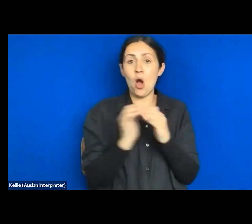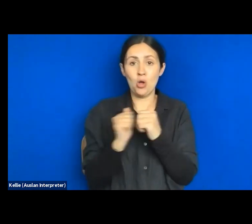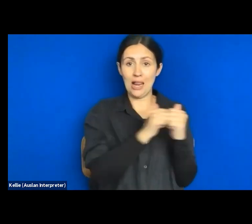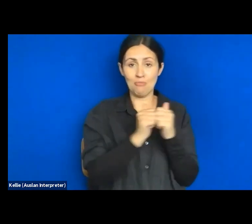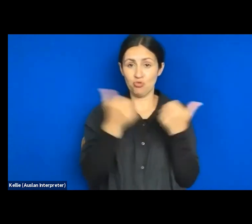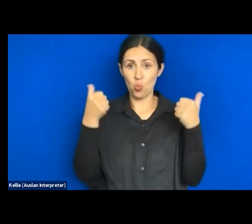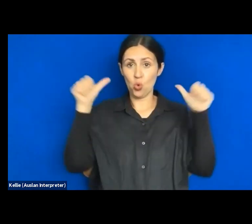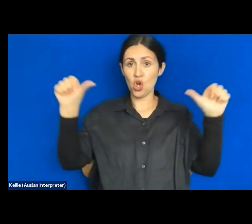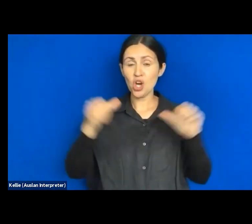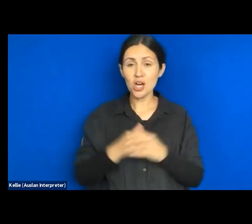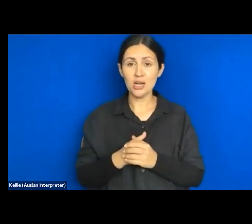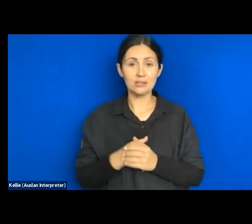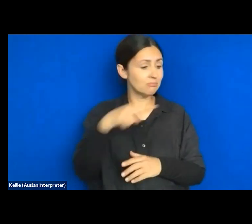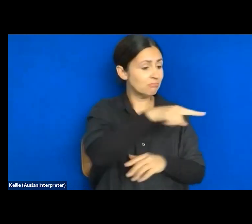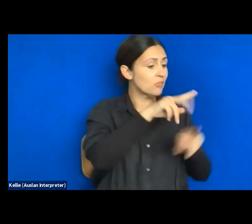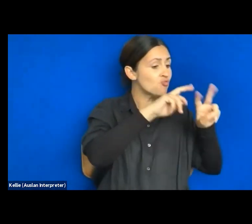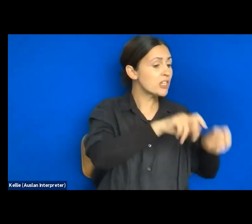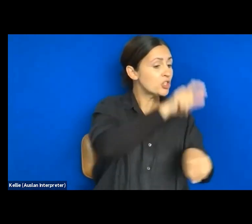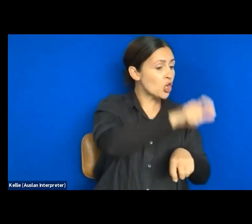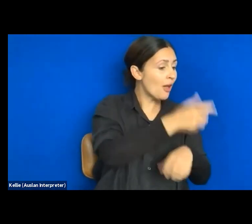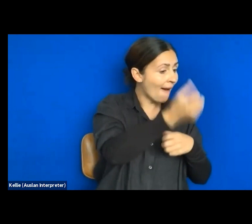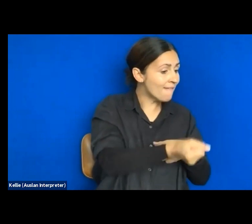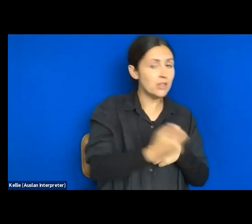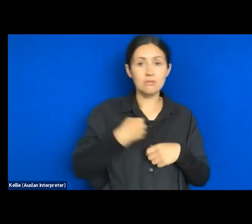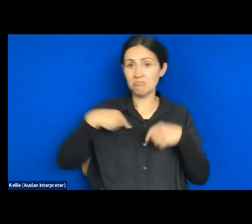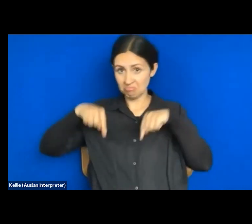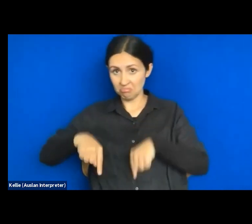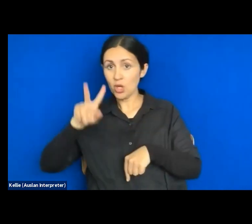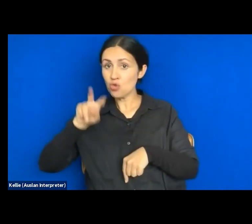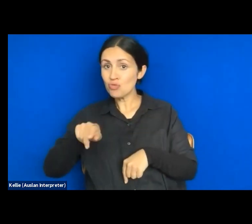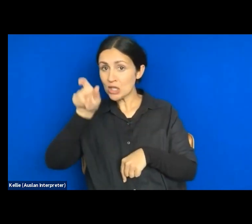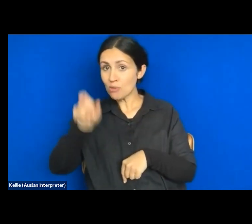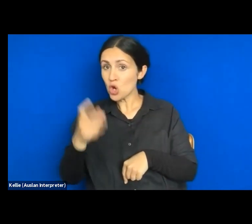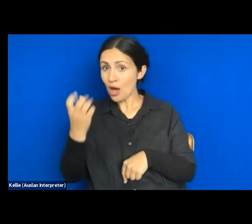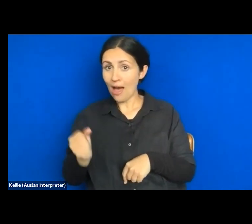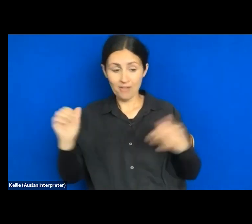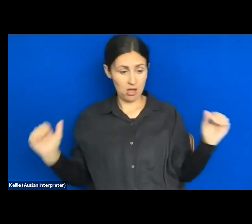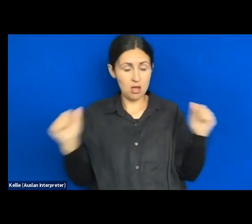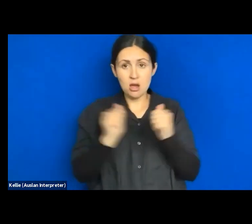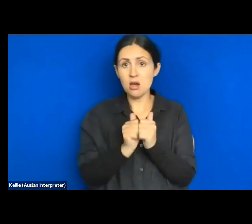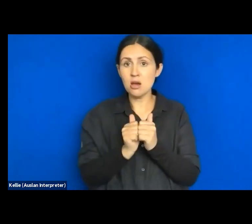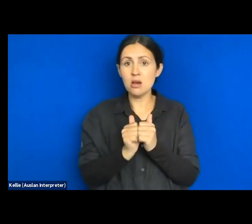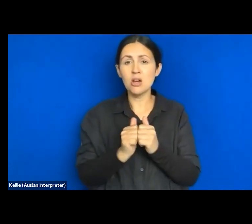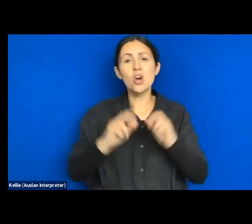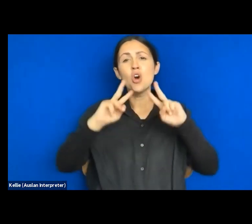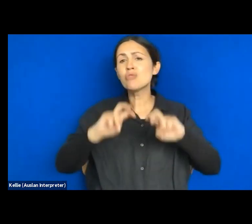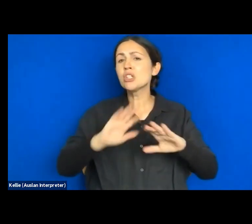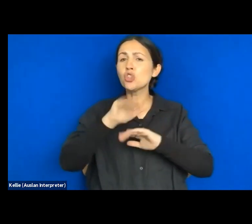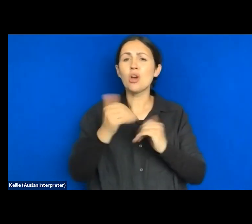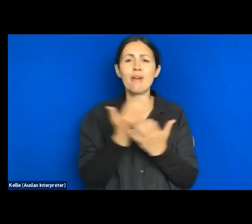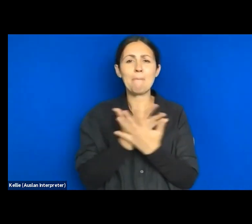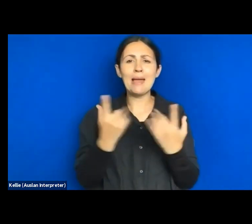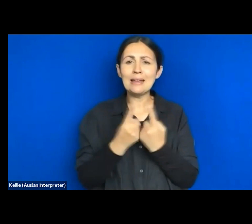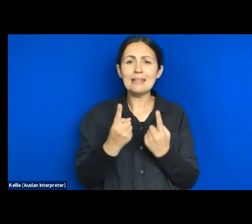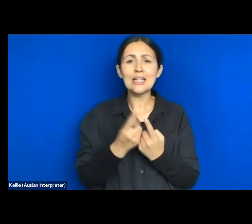top researchers from other universities and research centres, health services, criminal justice agencies, and alcohol and other drug